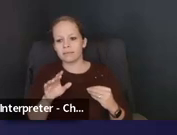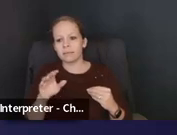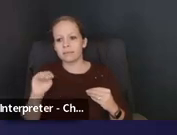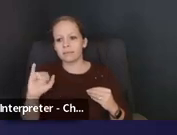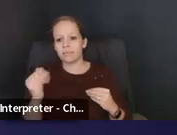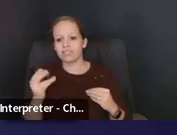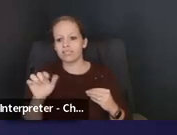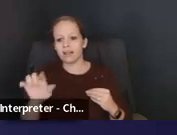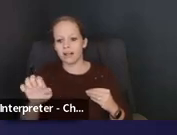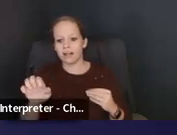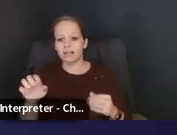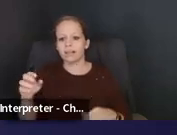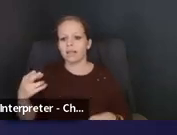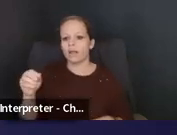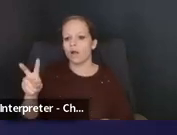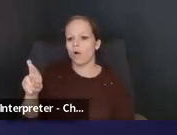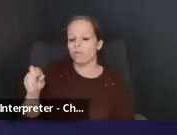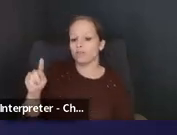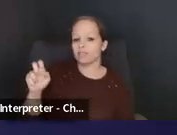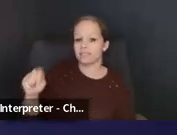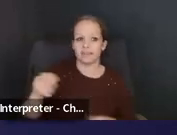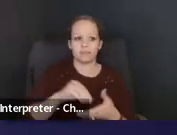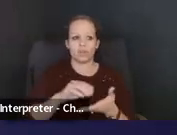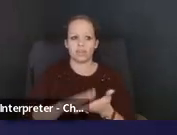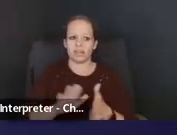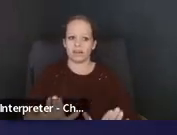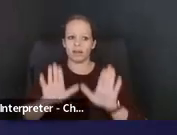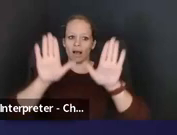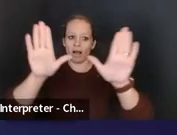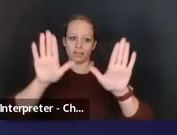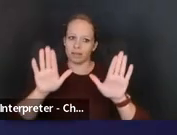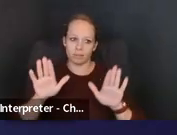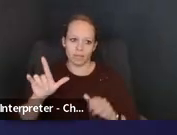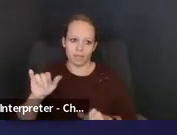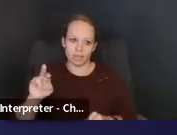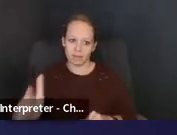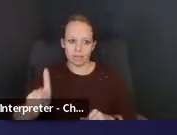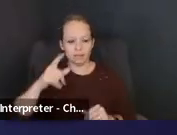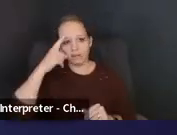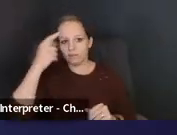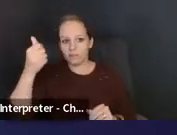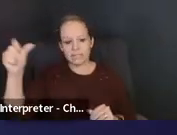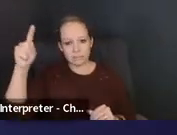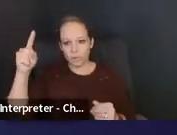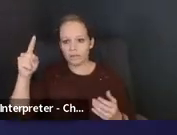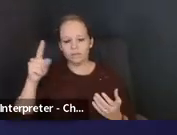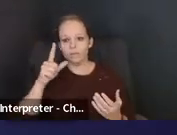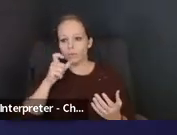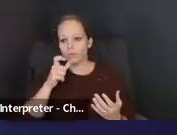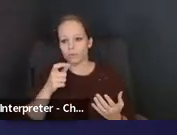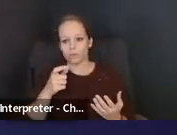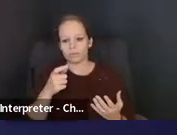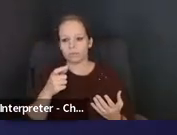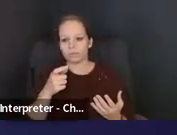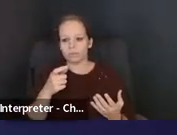Michelle Hilverson put a really incredible link in the chat for anybody that is a good resource for